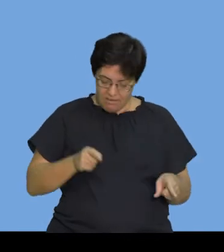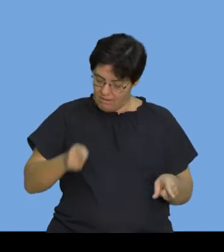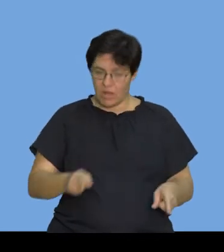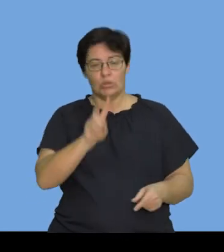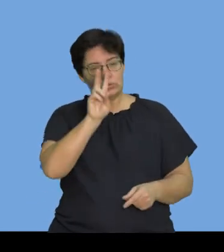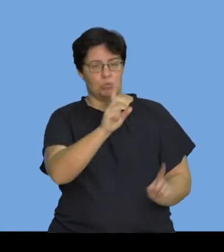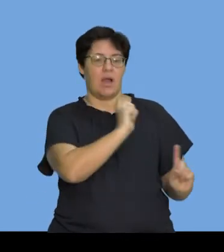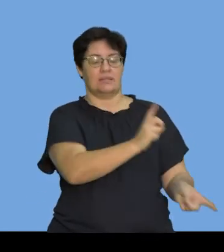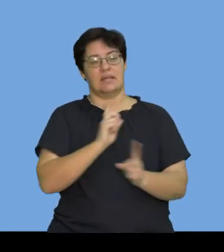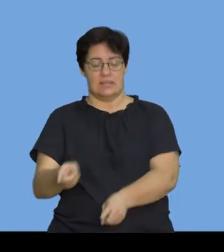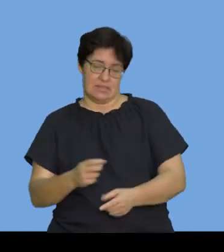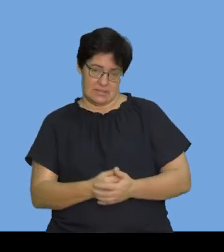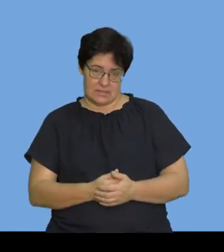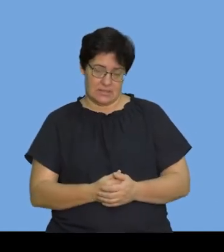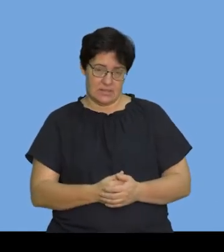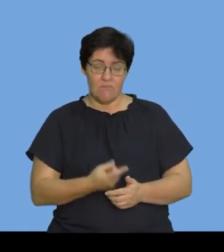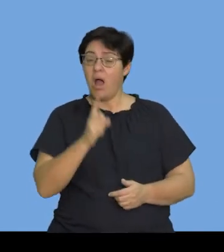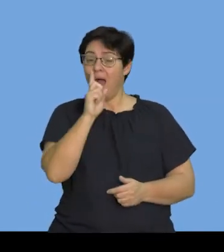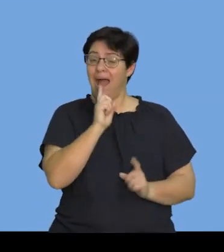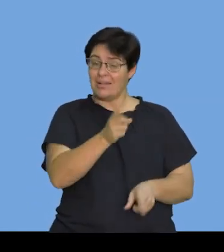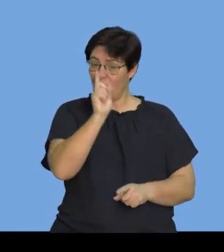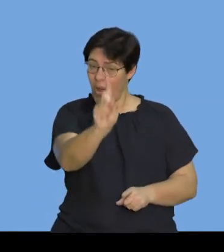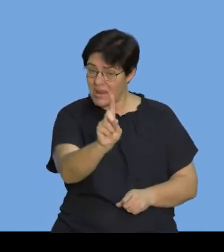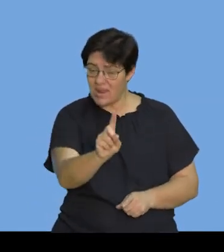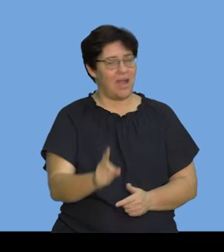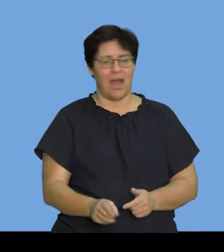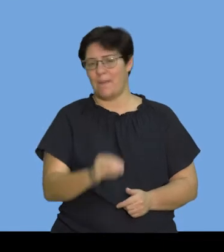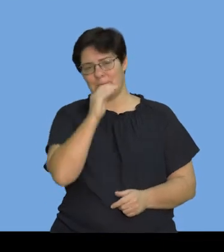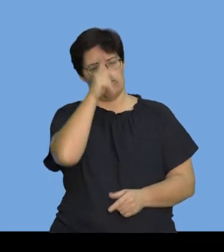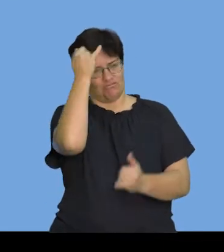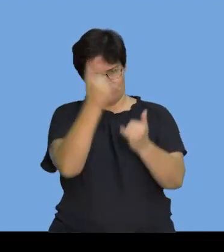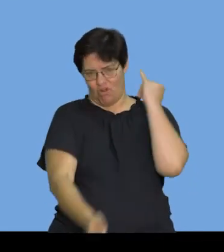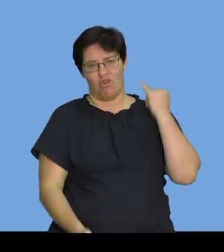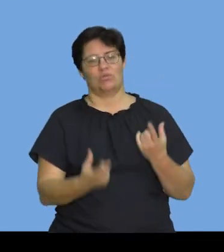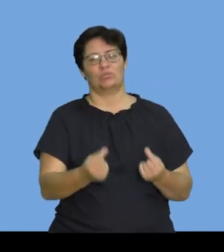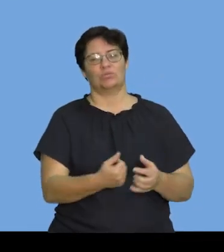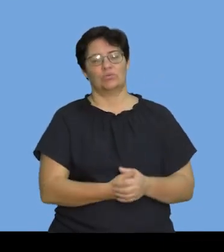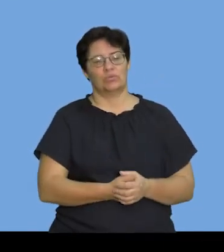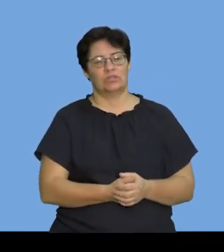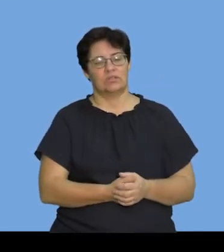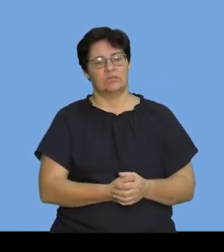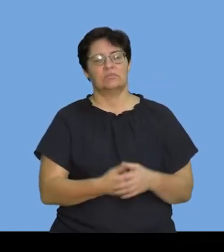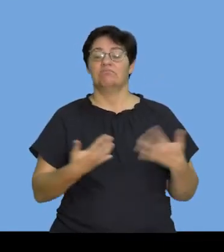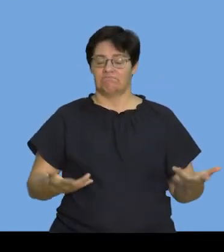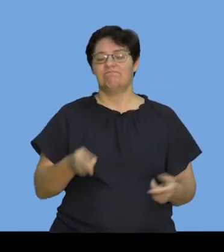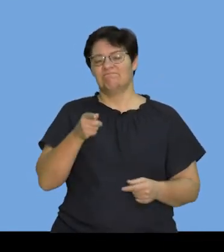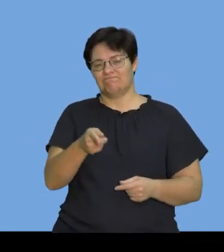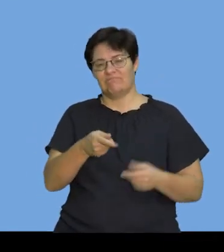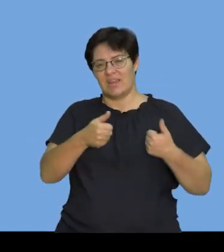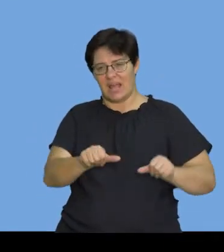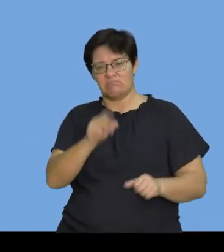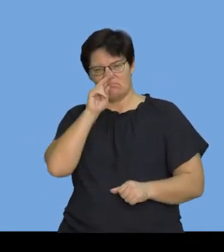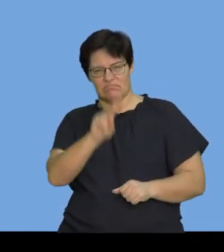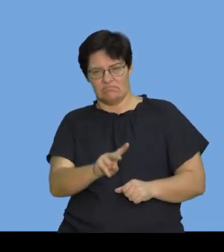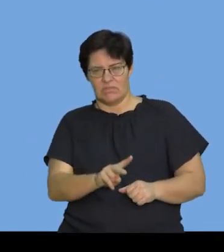one. As soon as you have one answer, you have done something very wrong. Now let's solve this by the form of